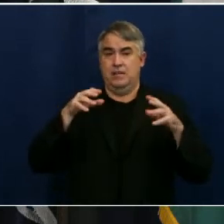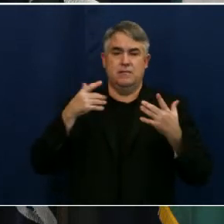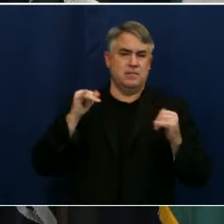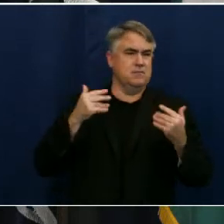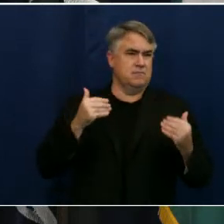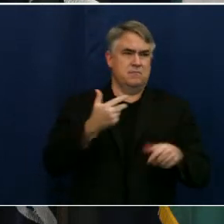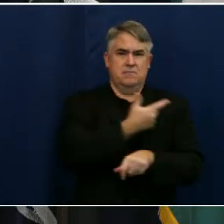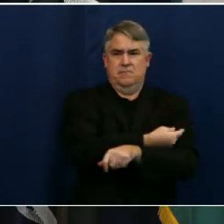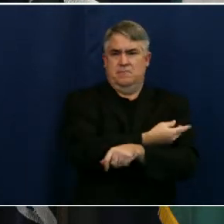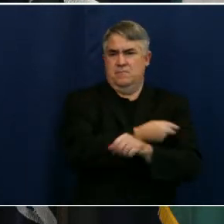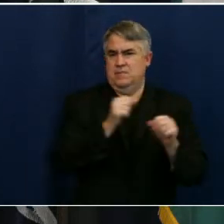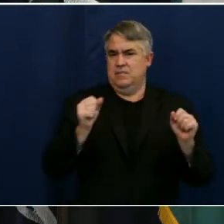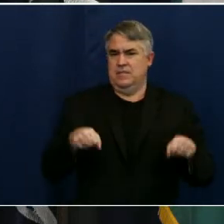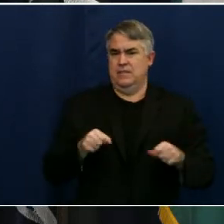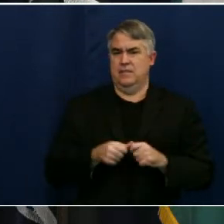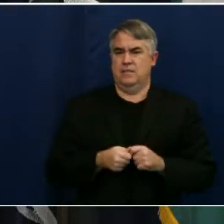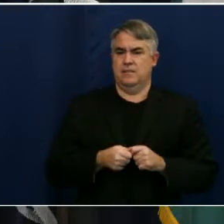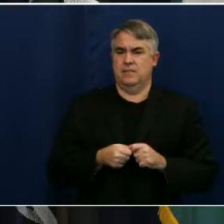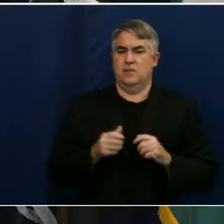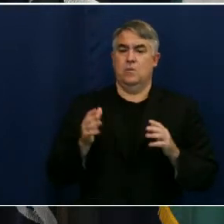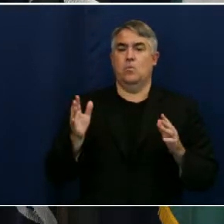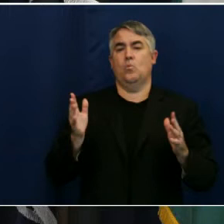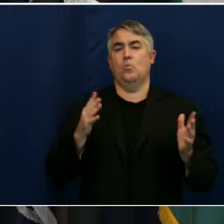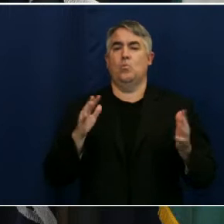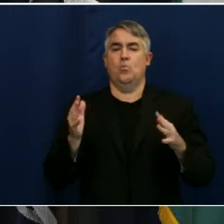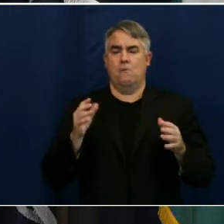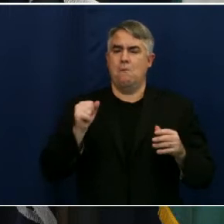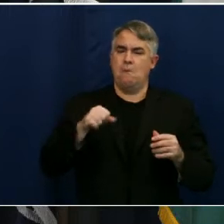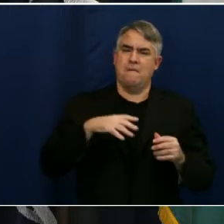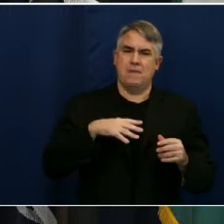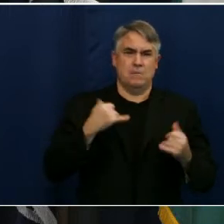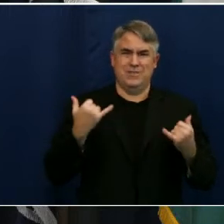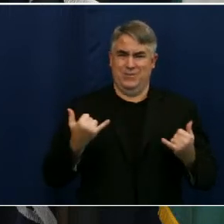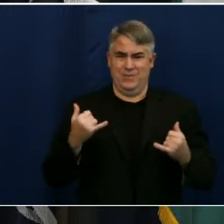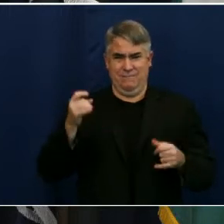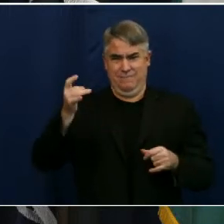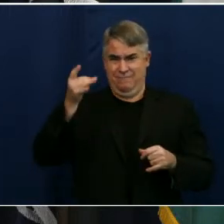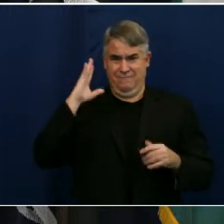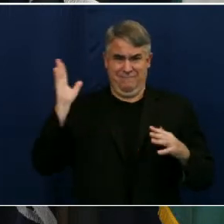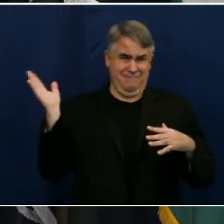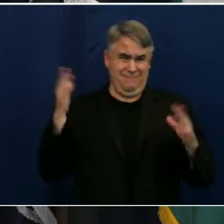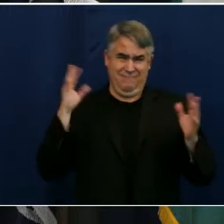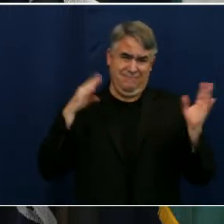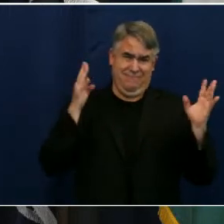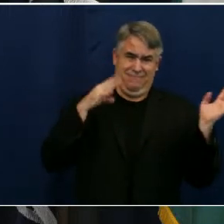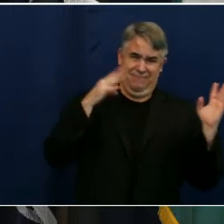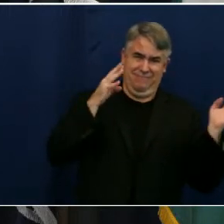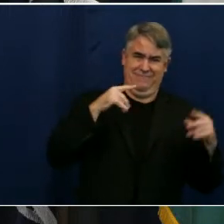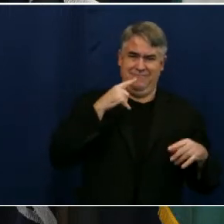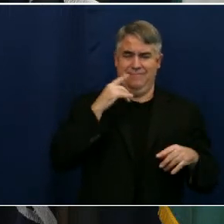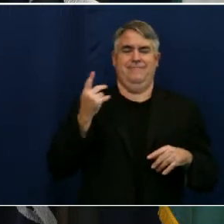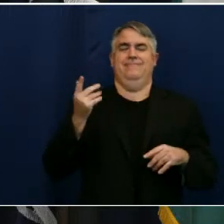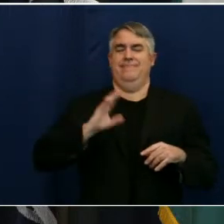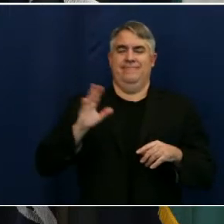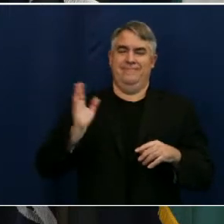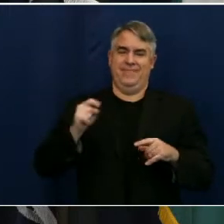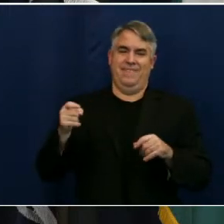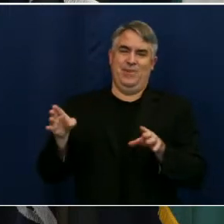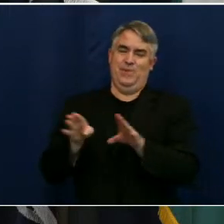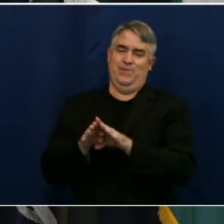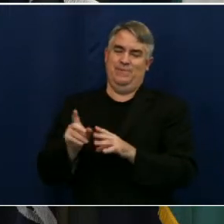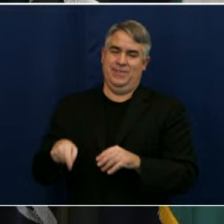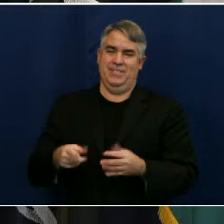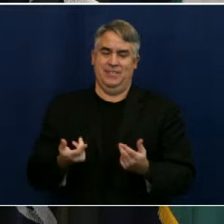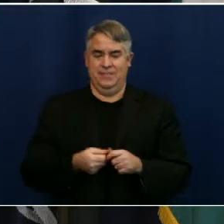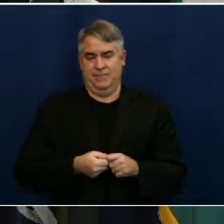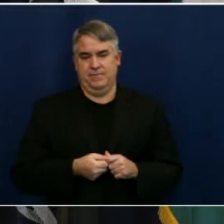winds. Just today had some excessively high gusts of wind that caused some damage to that one site. But we look forward to getting it back up and running, catching